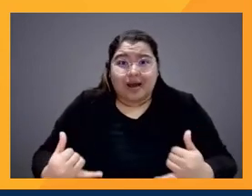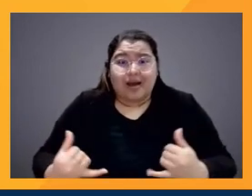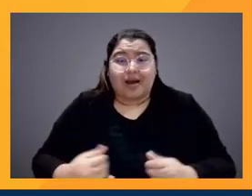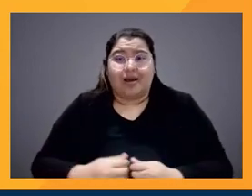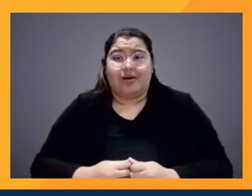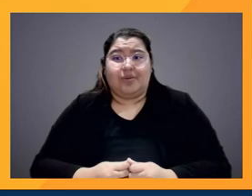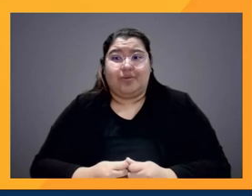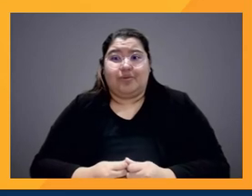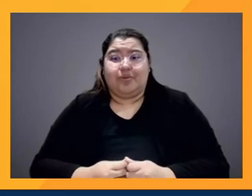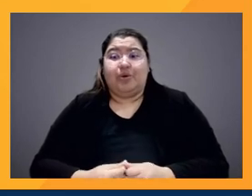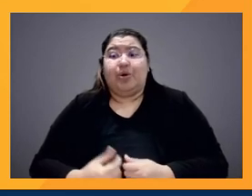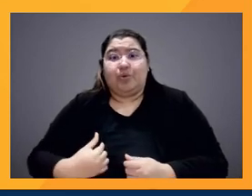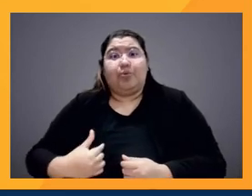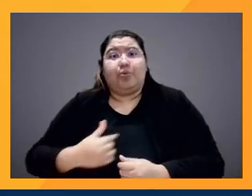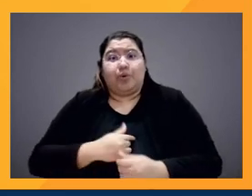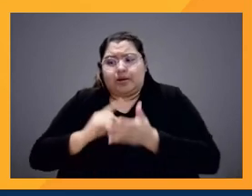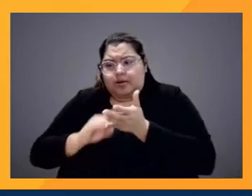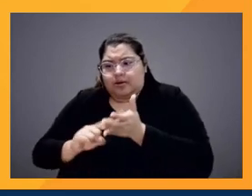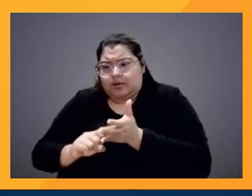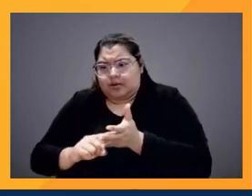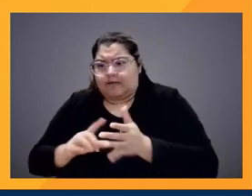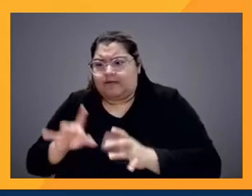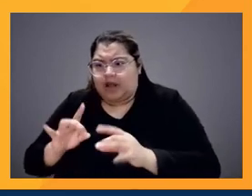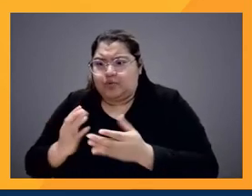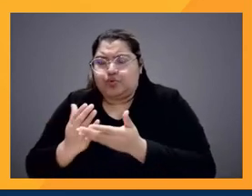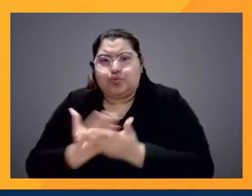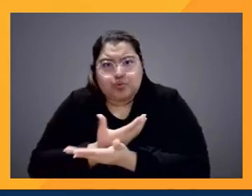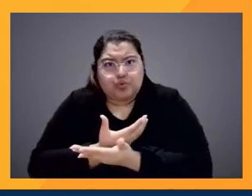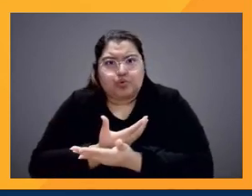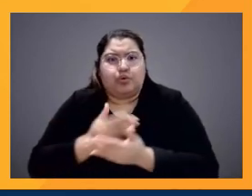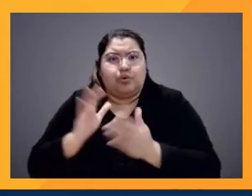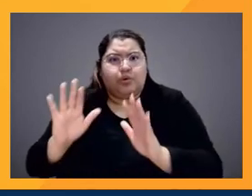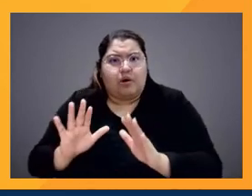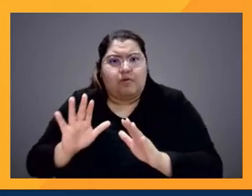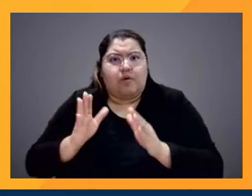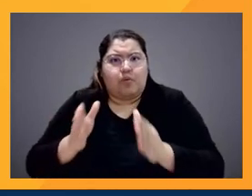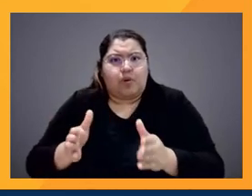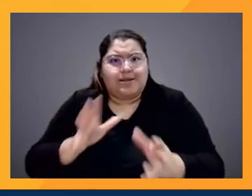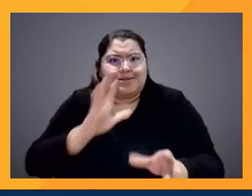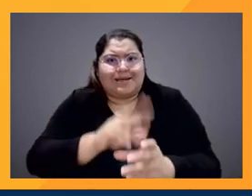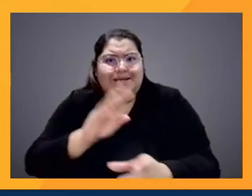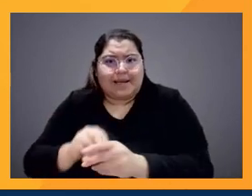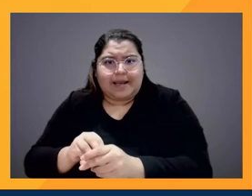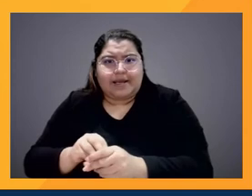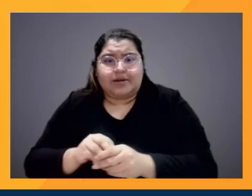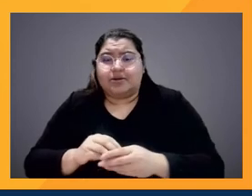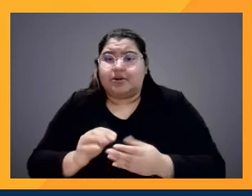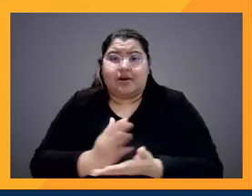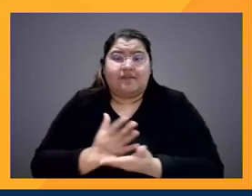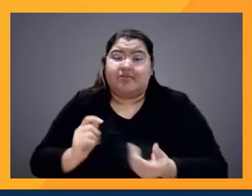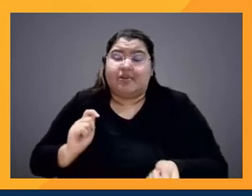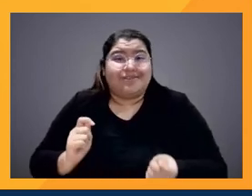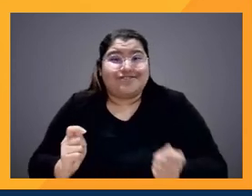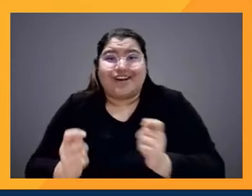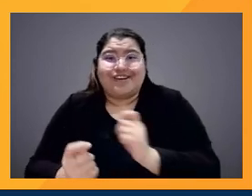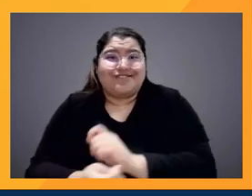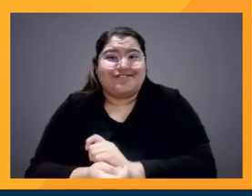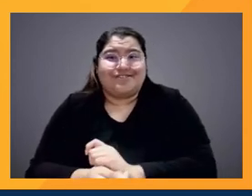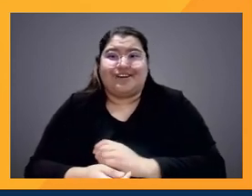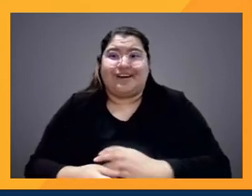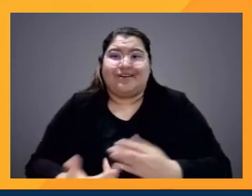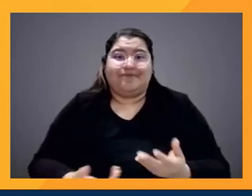an important conference to shape policy and thinking, and we